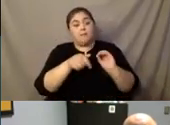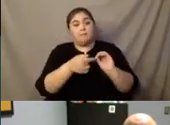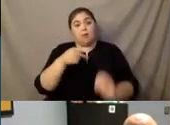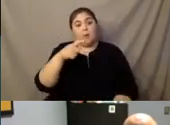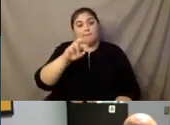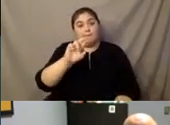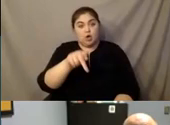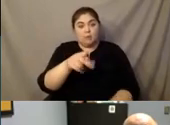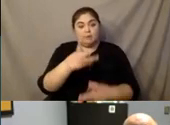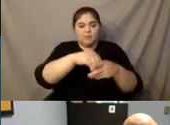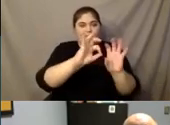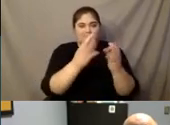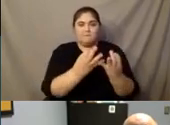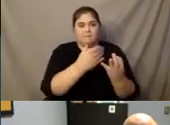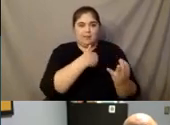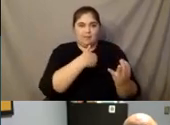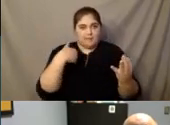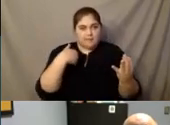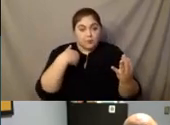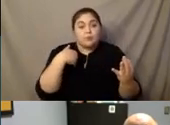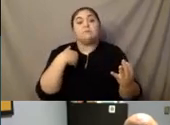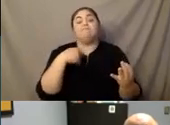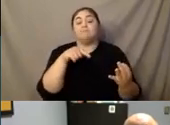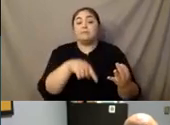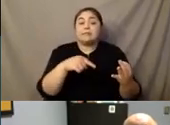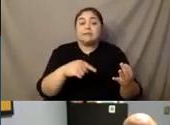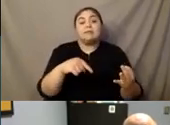that is a family member. And this goes for,